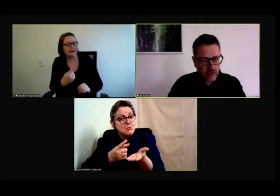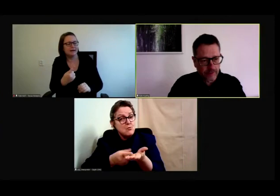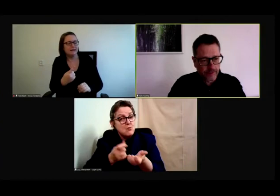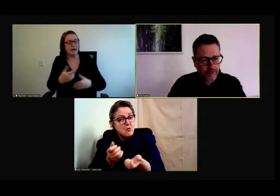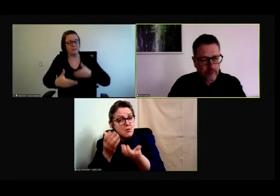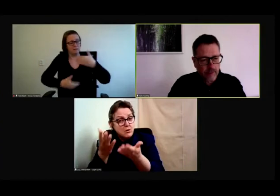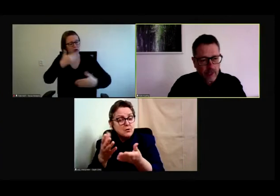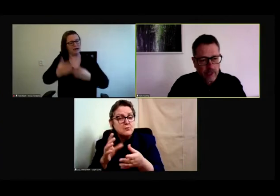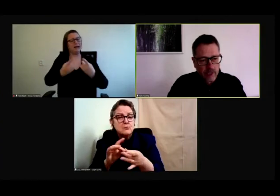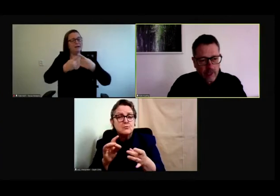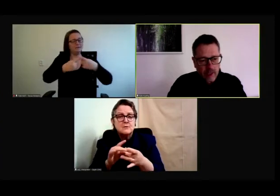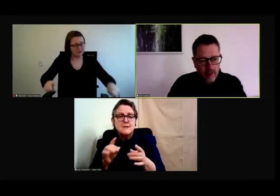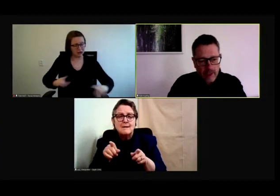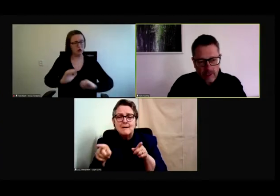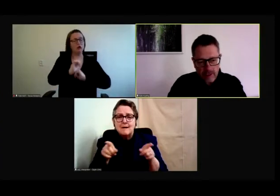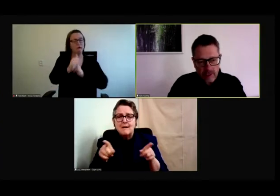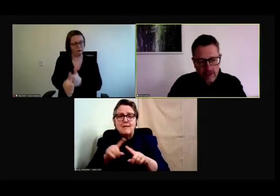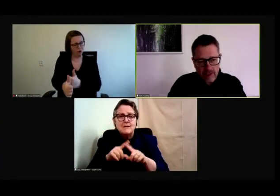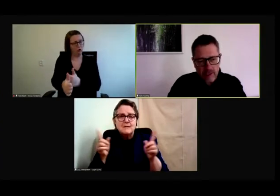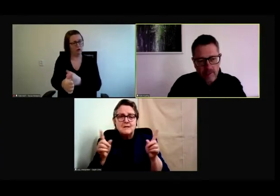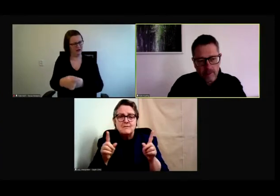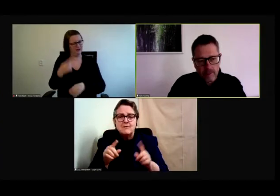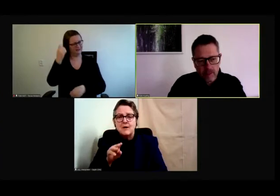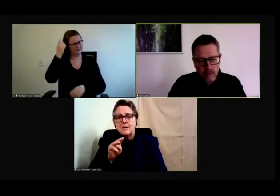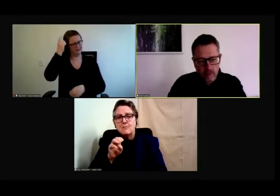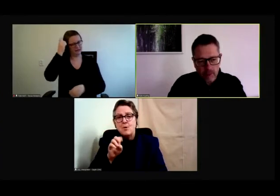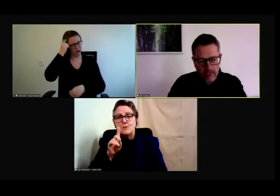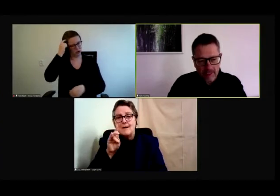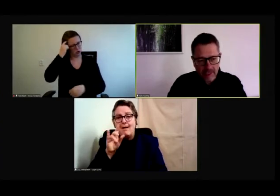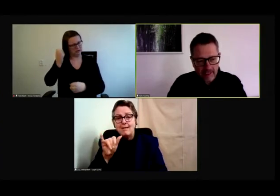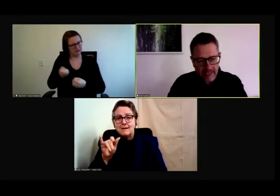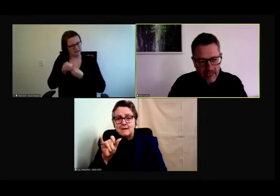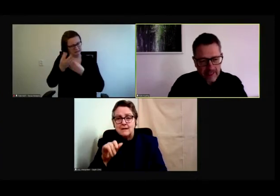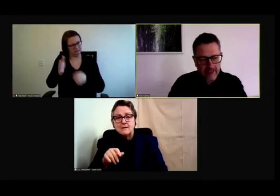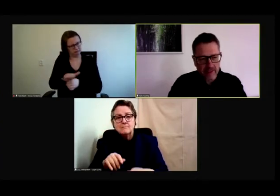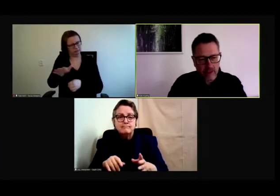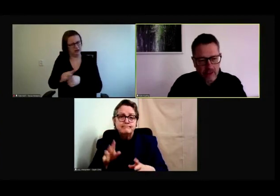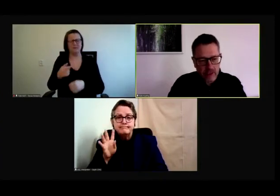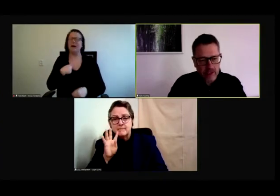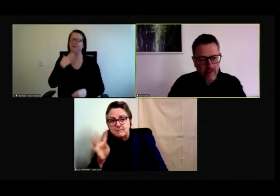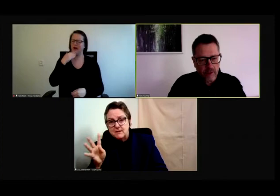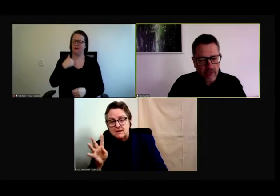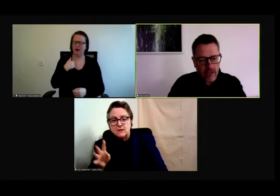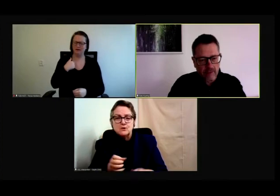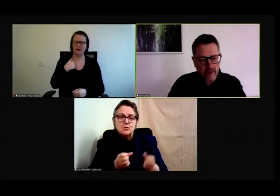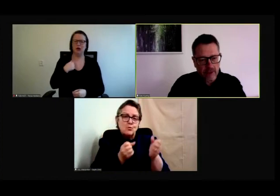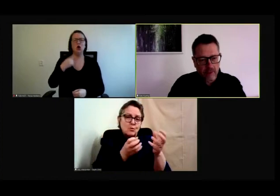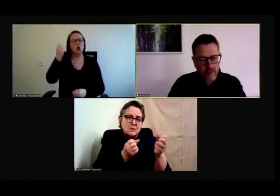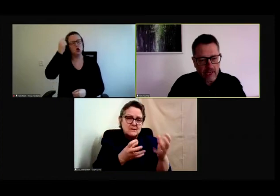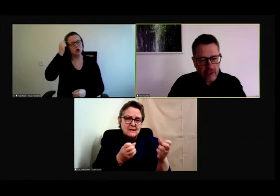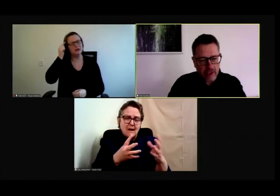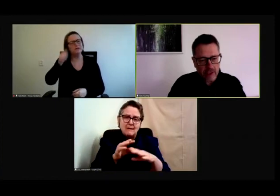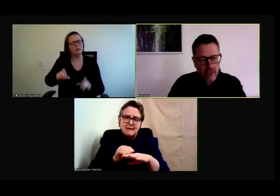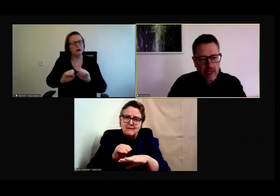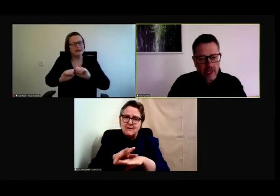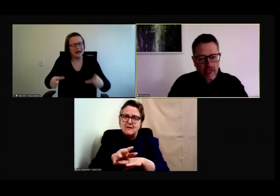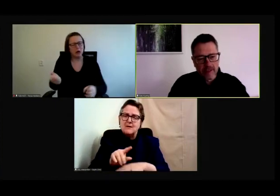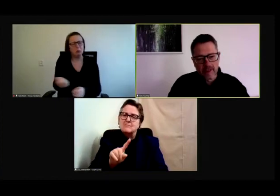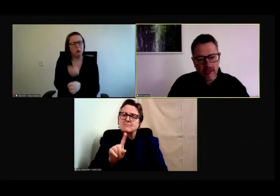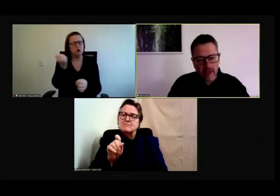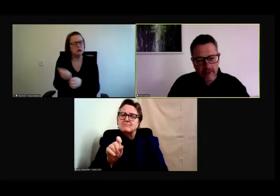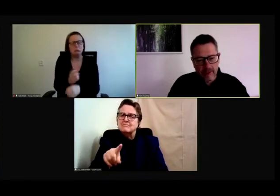language production. Now my question is, but what exactly is cognition for language